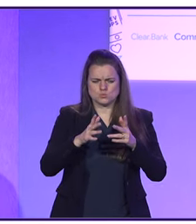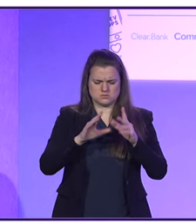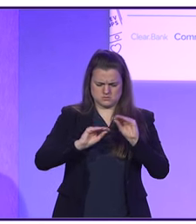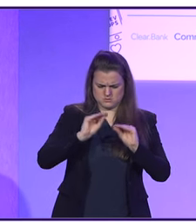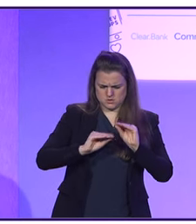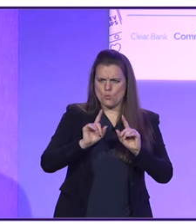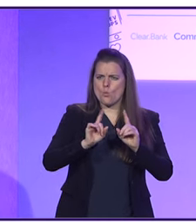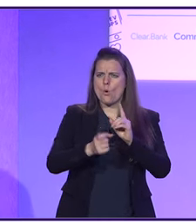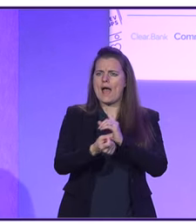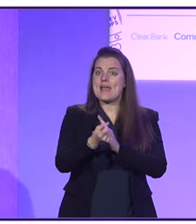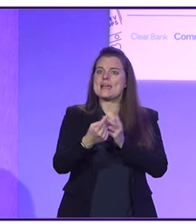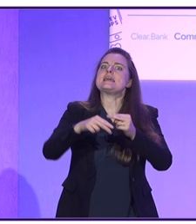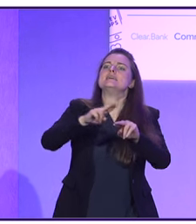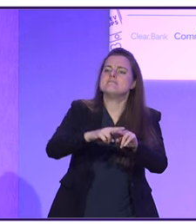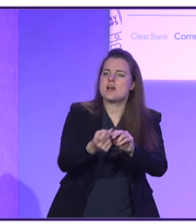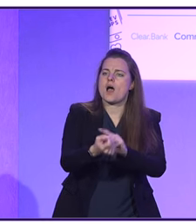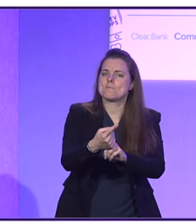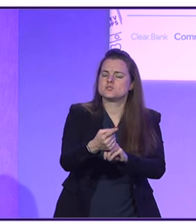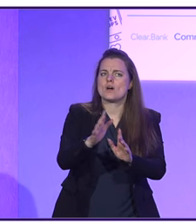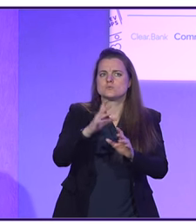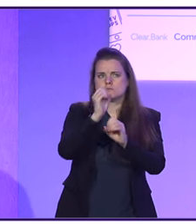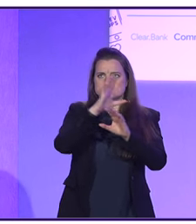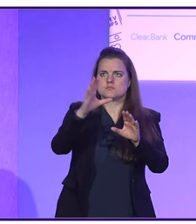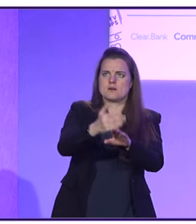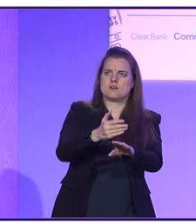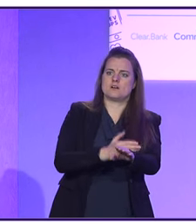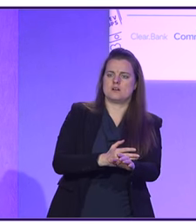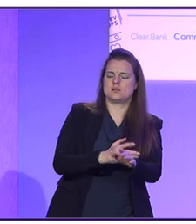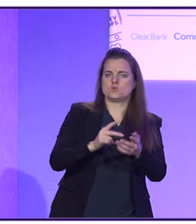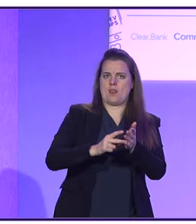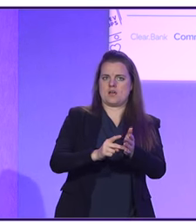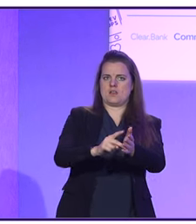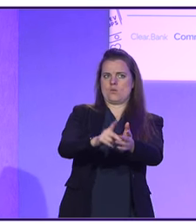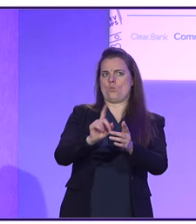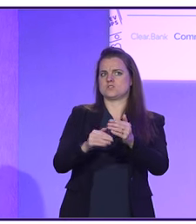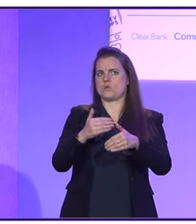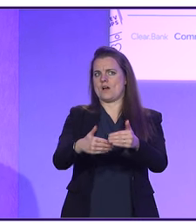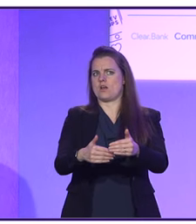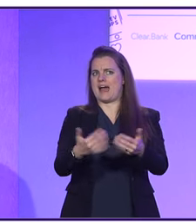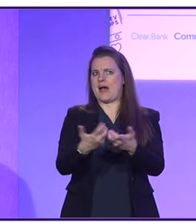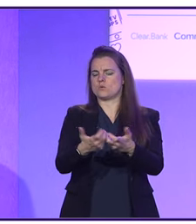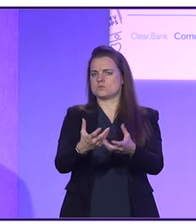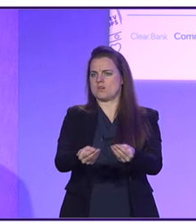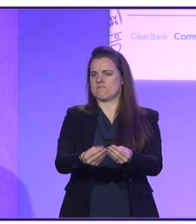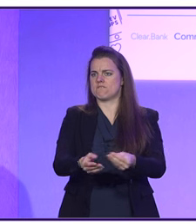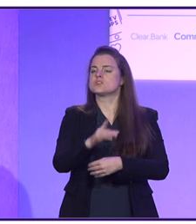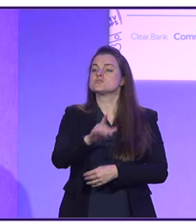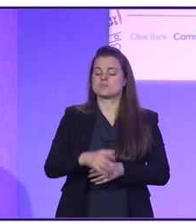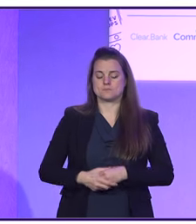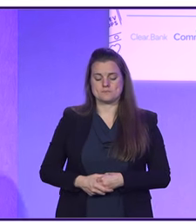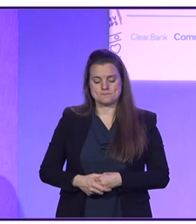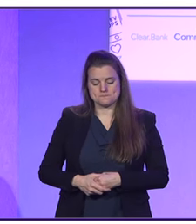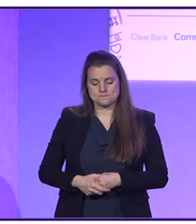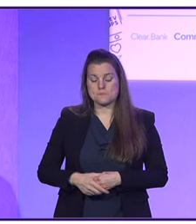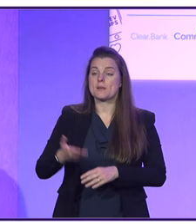understand what's going on. And finally, our infrastructure is becoming extremely ephemeral. So now, it used to